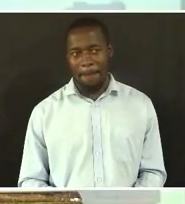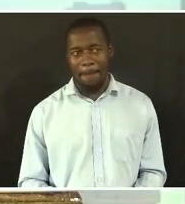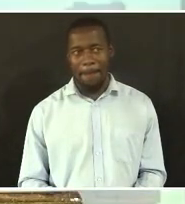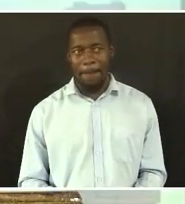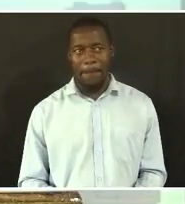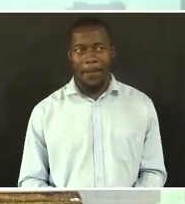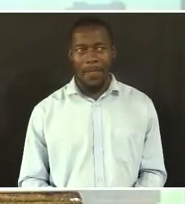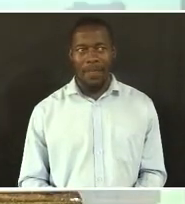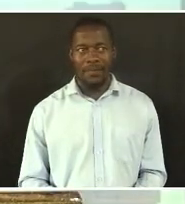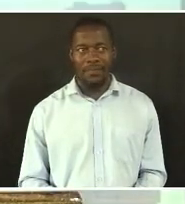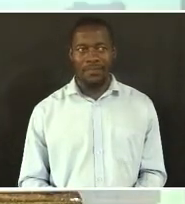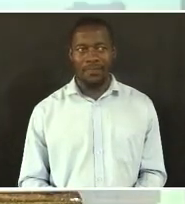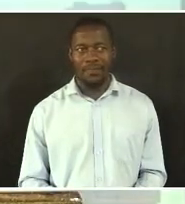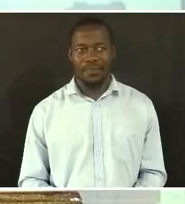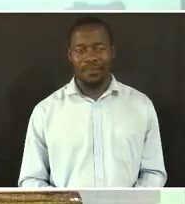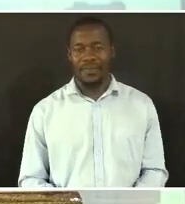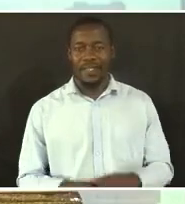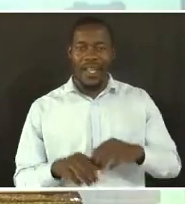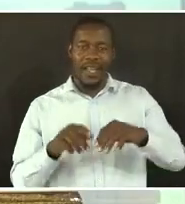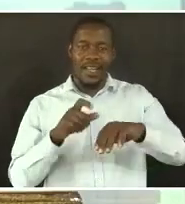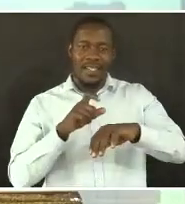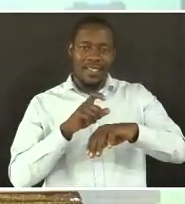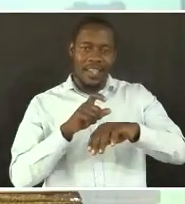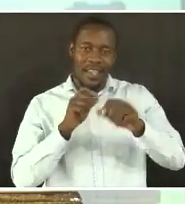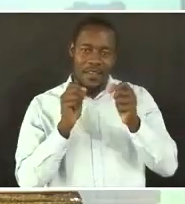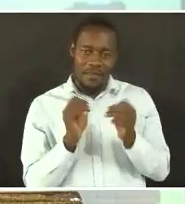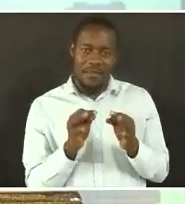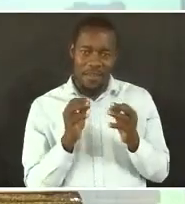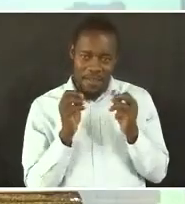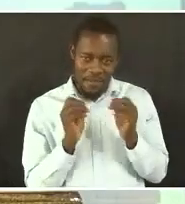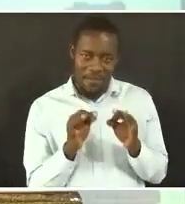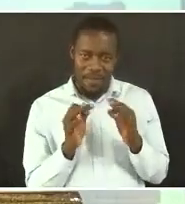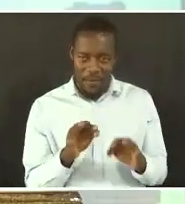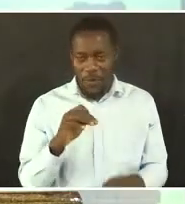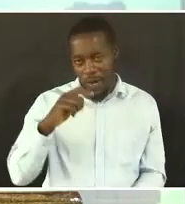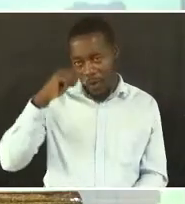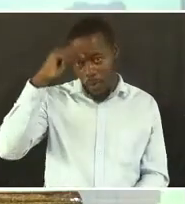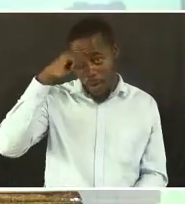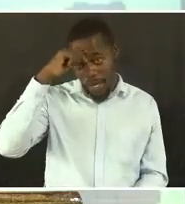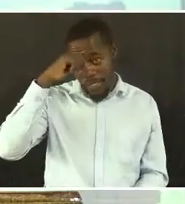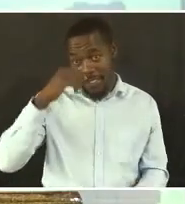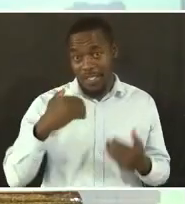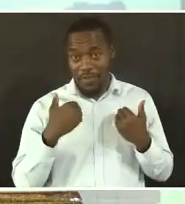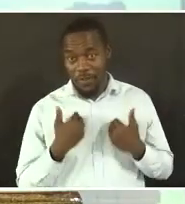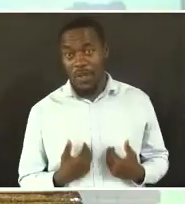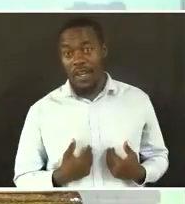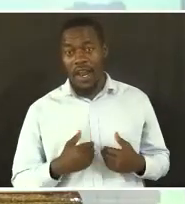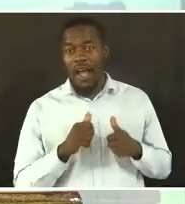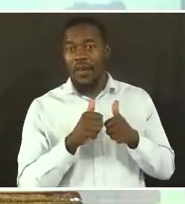let's go to the other thing. When you are given even intellect, it's according to your what?